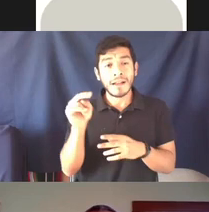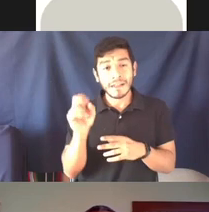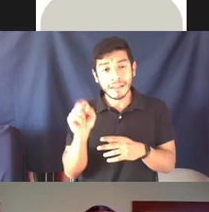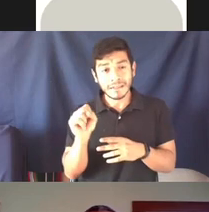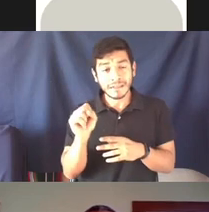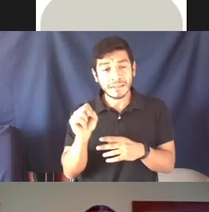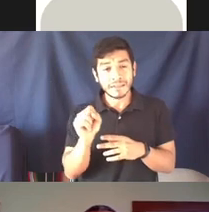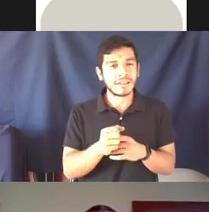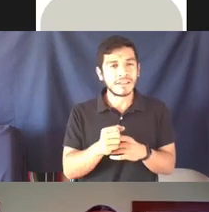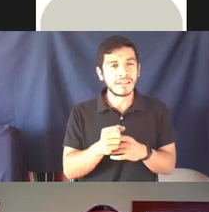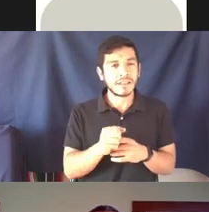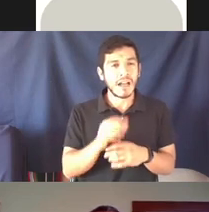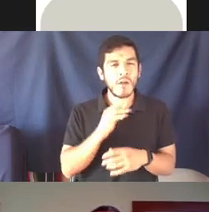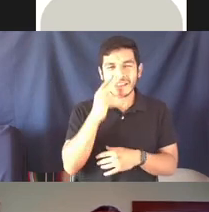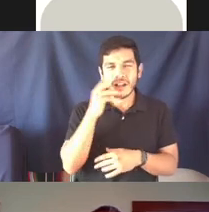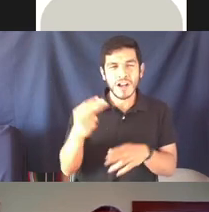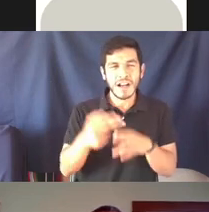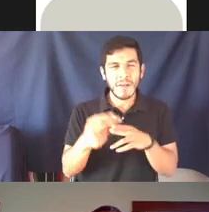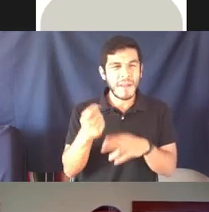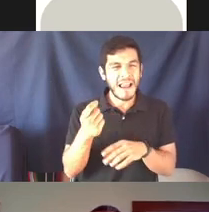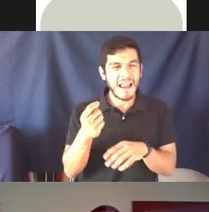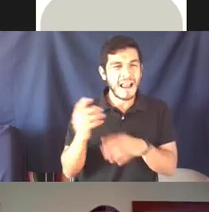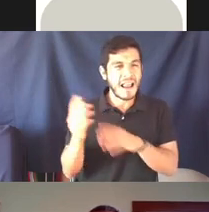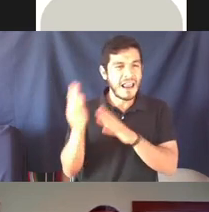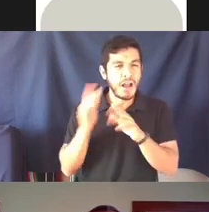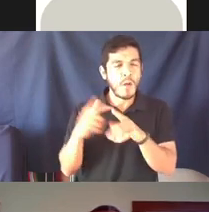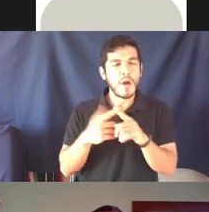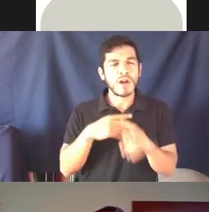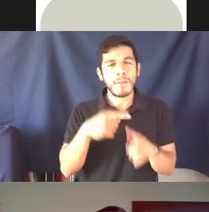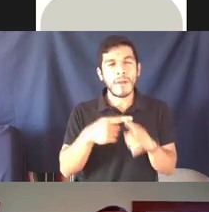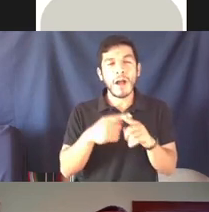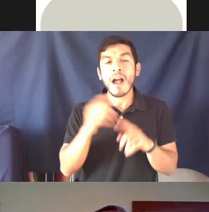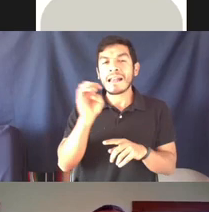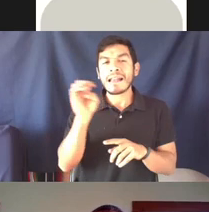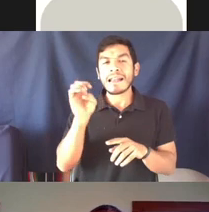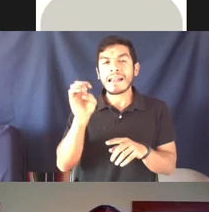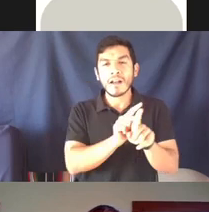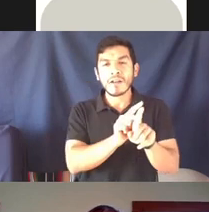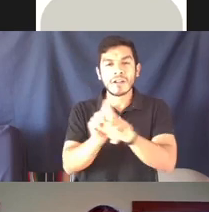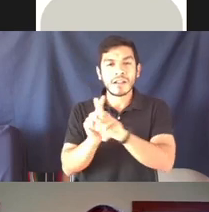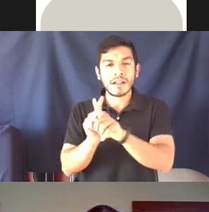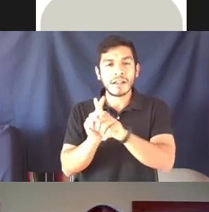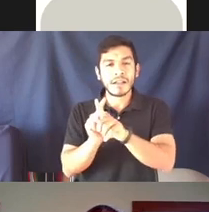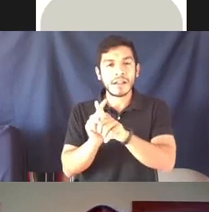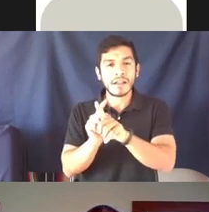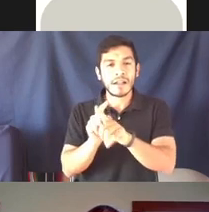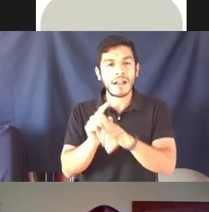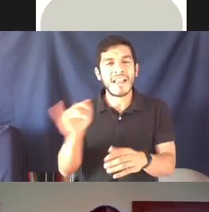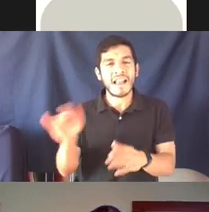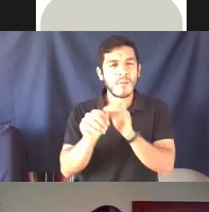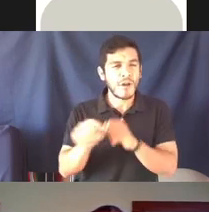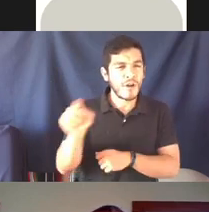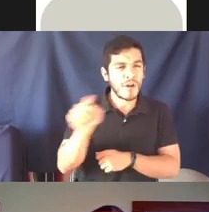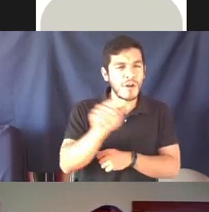later when we talk about the e-mentoring manual that we developed with her. She did a survey of focus groups of